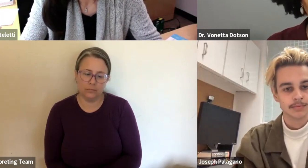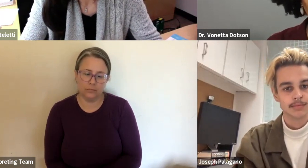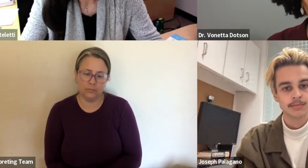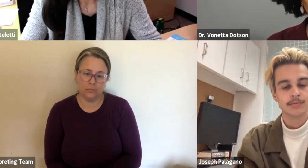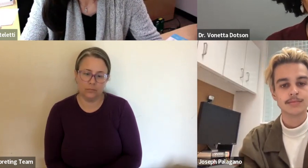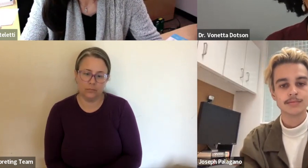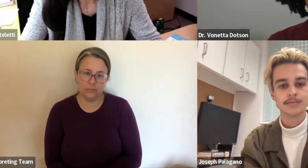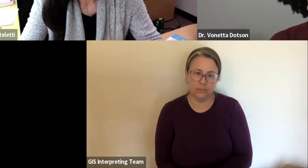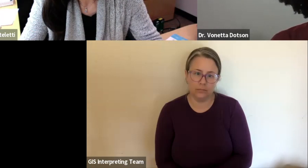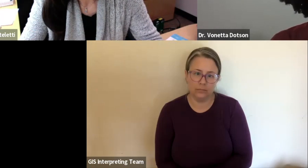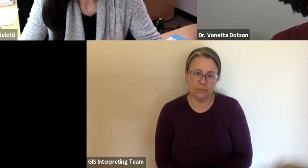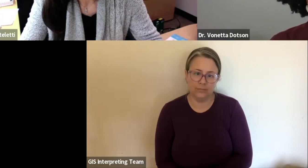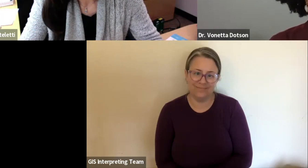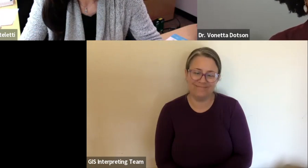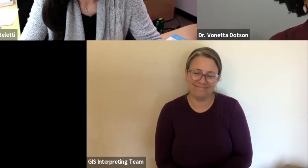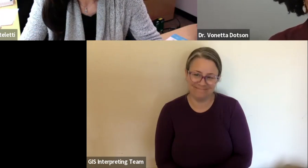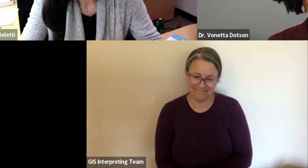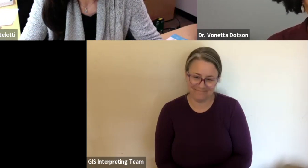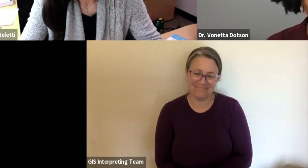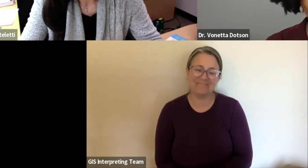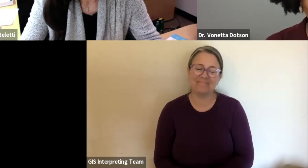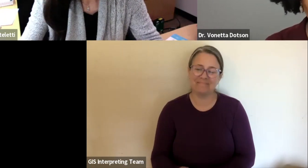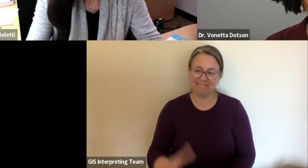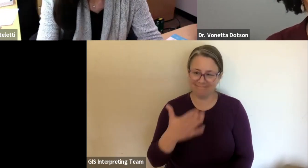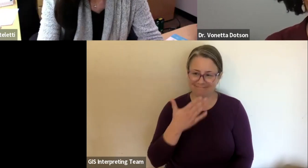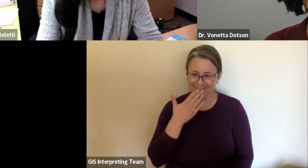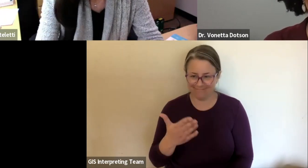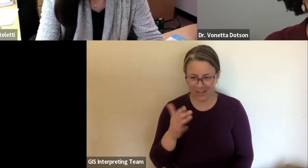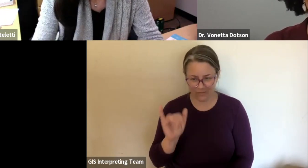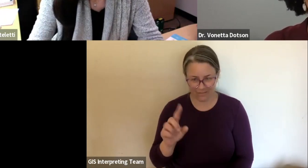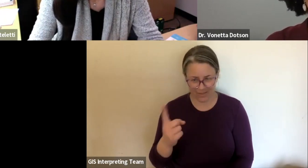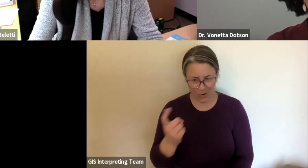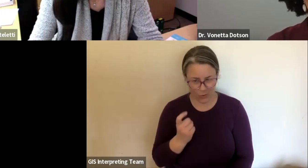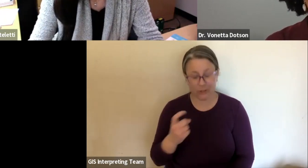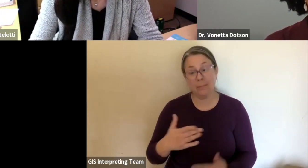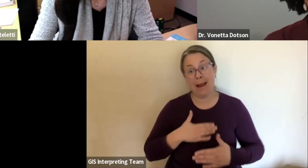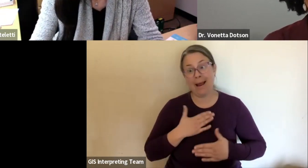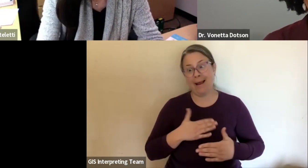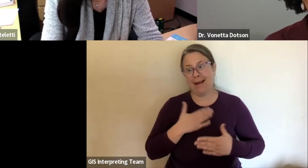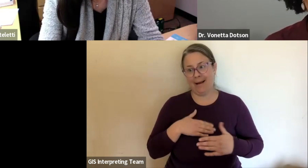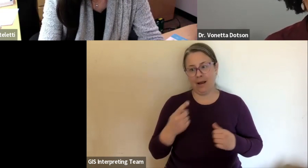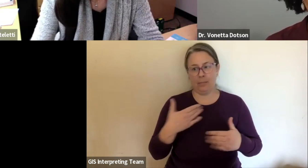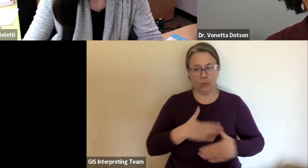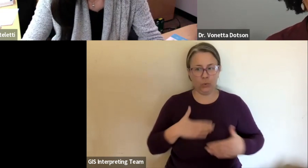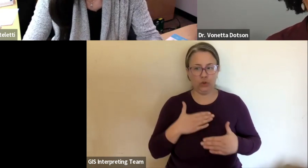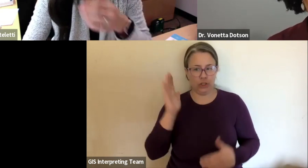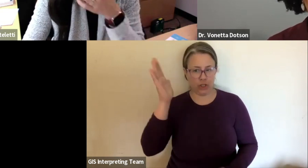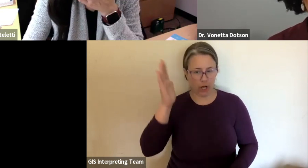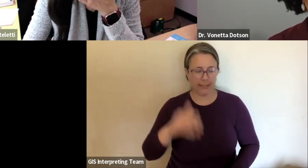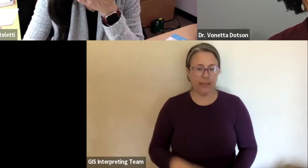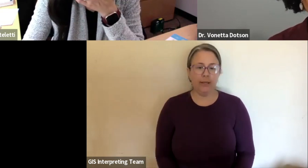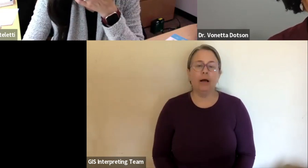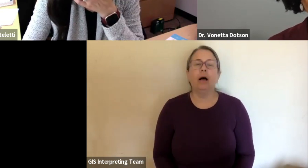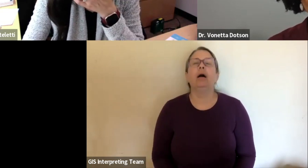Yes, thank you for that question. I'm really glad you enjoyed the talk. Oh, I could be here all day if I